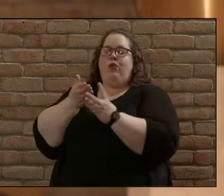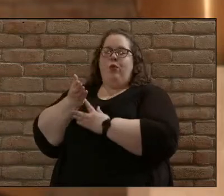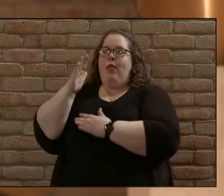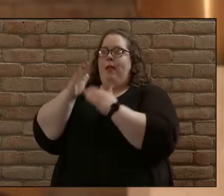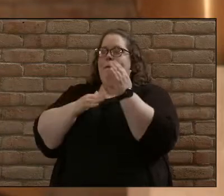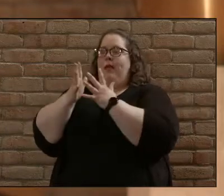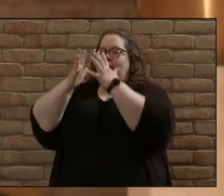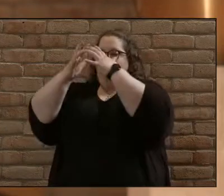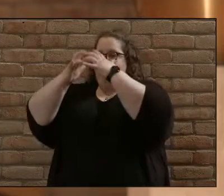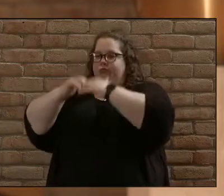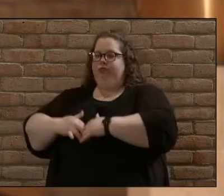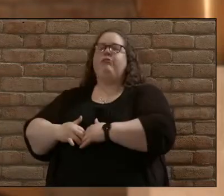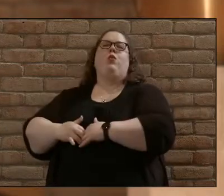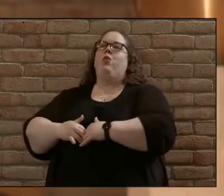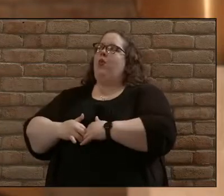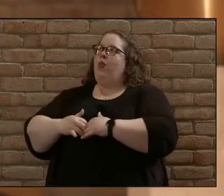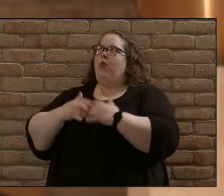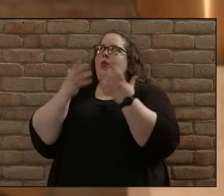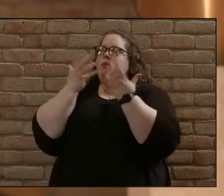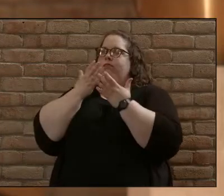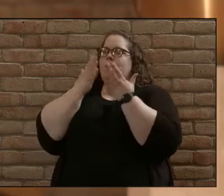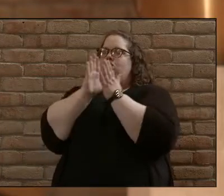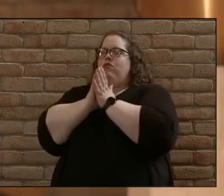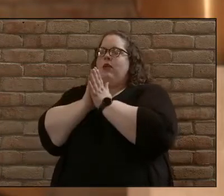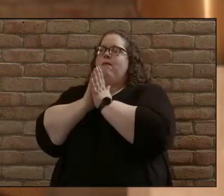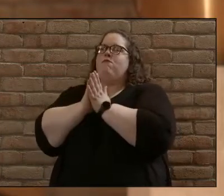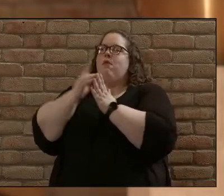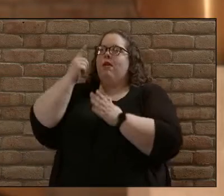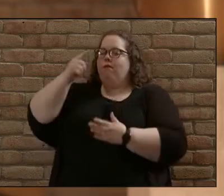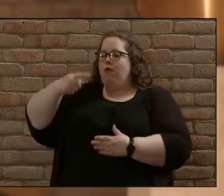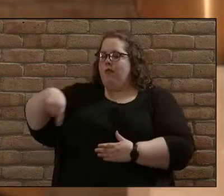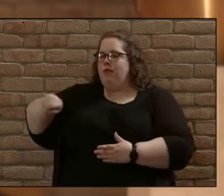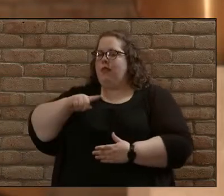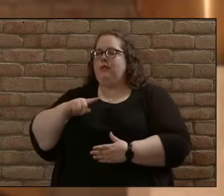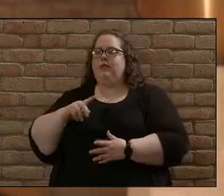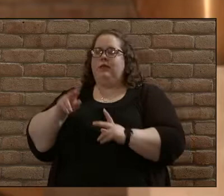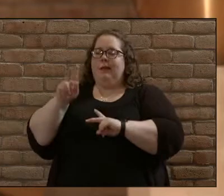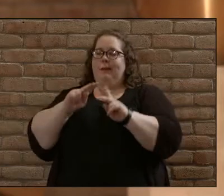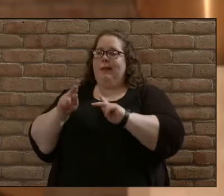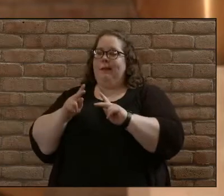has collapsed. We pray, O Lord, for those who have lost loved ones,